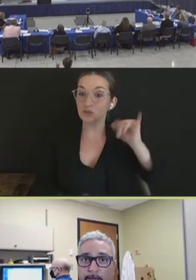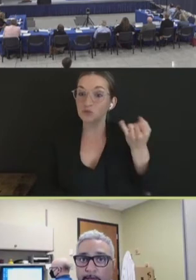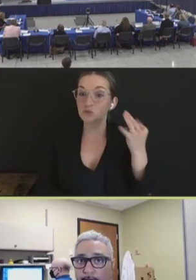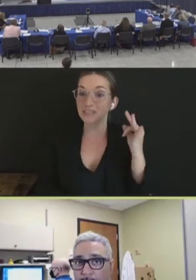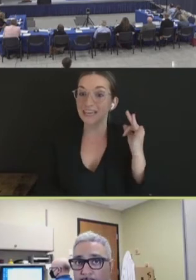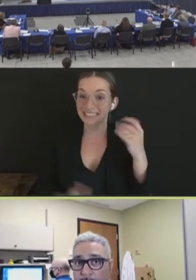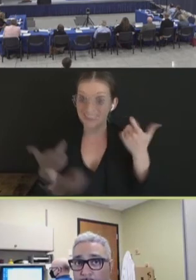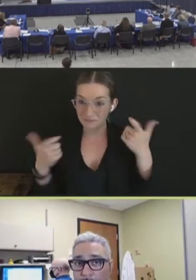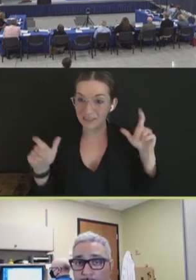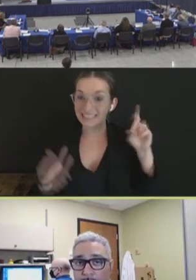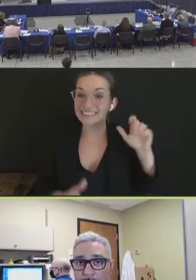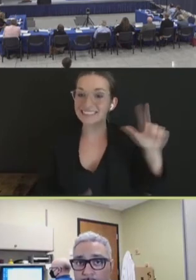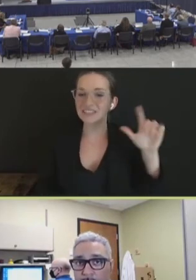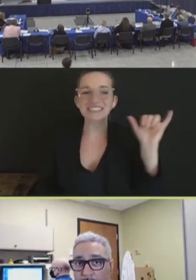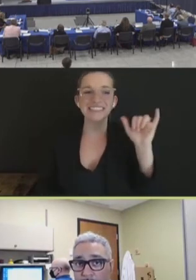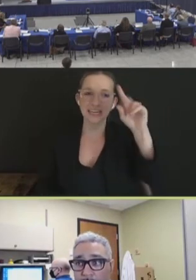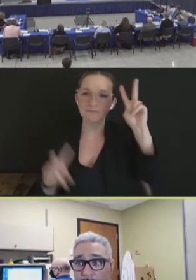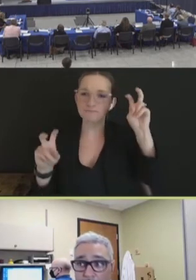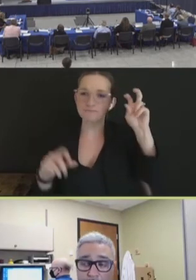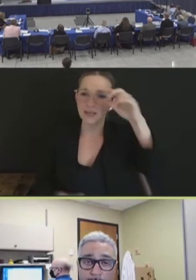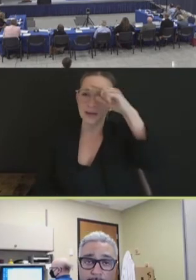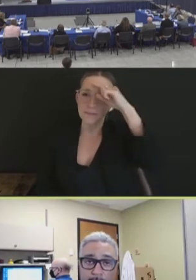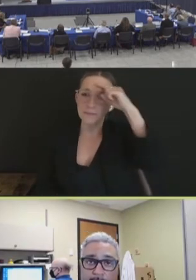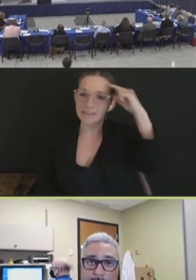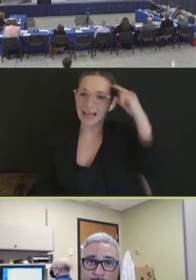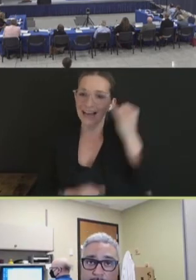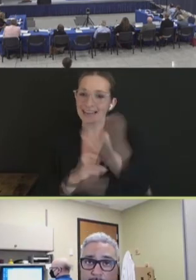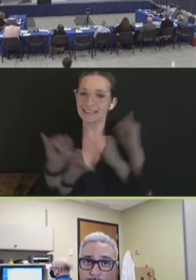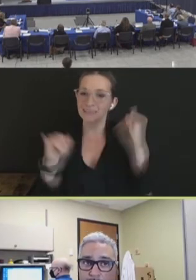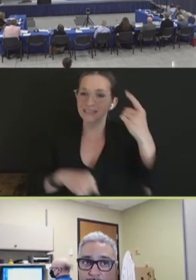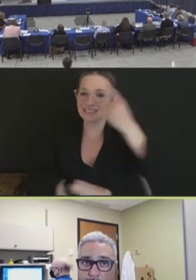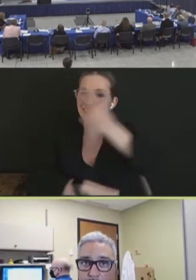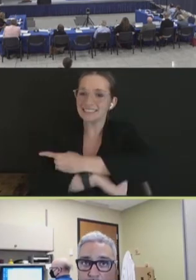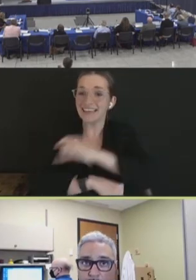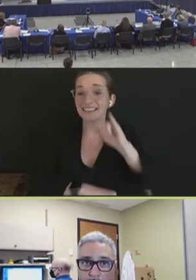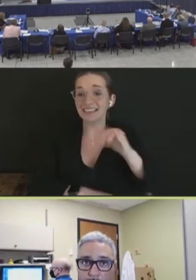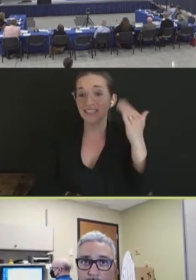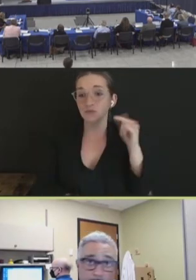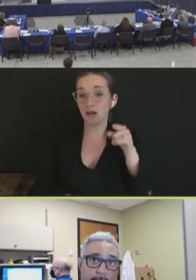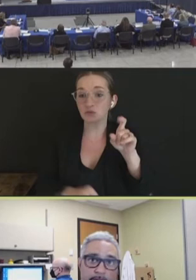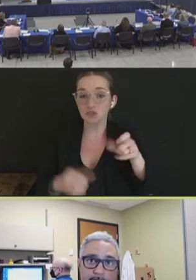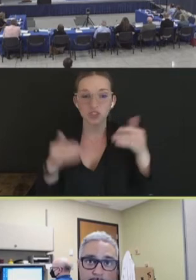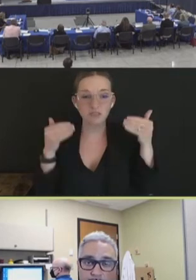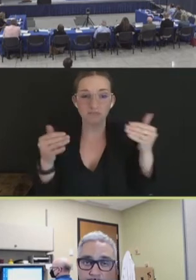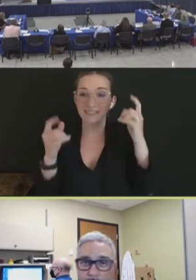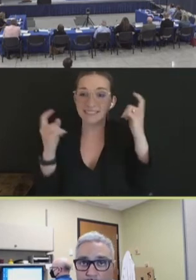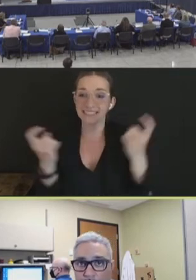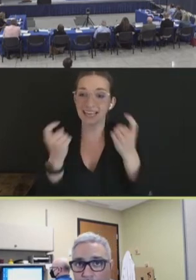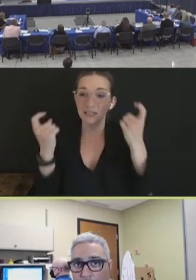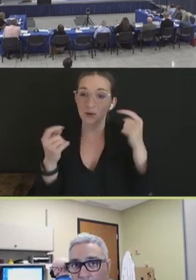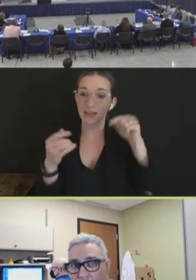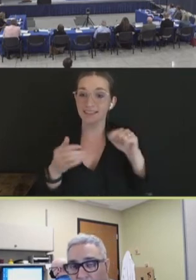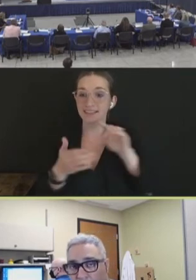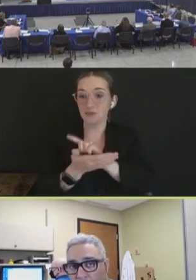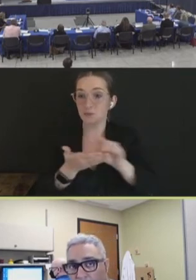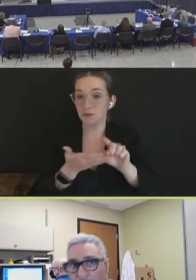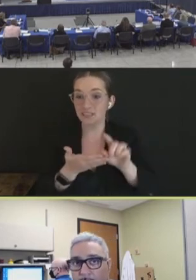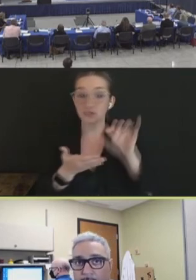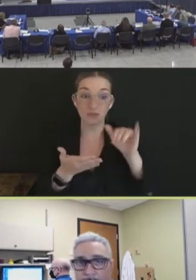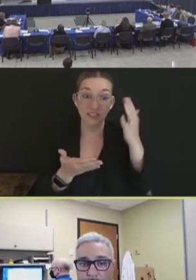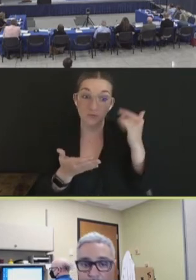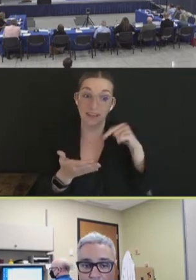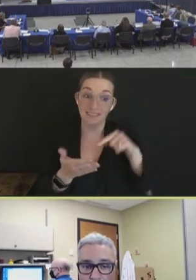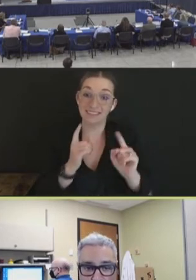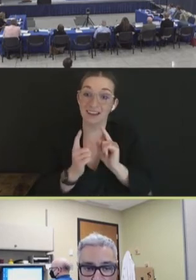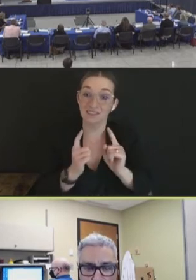Black Independence Day. And so that's what you should celebrate this weekend. And that's why this conversation is really critically important as well, not just for the Black community, but other communities as well. Next